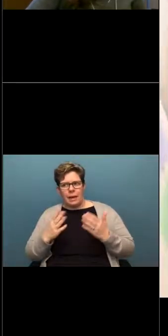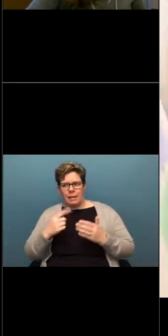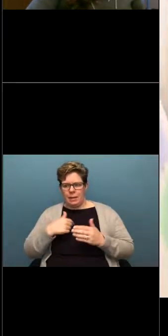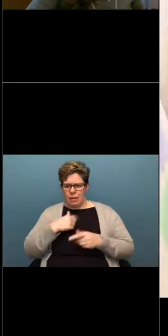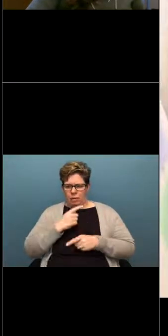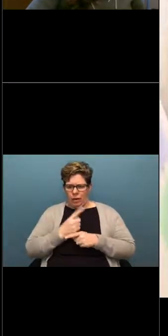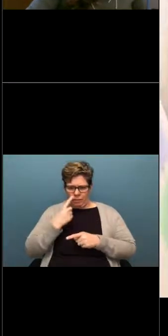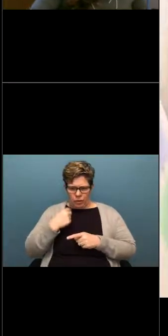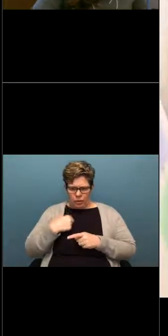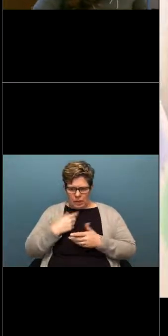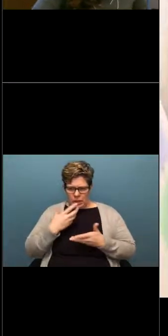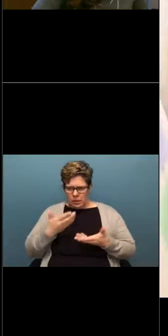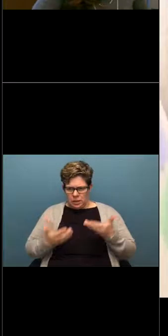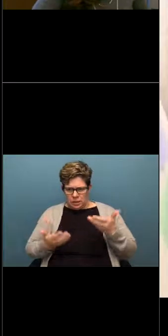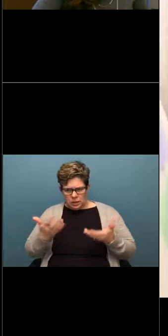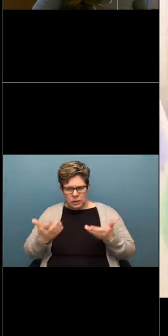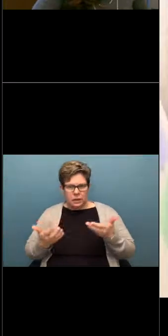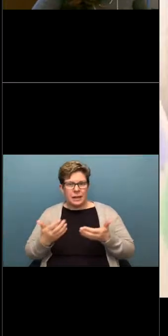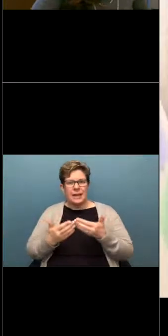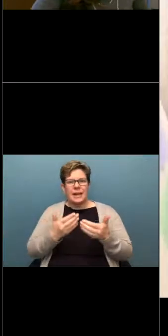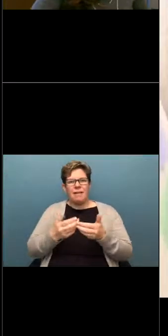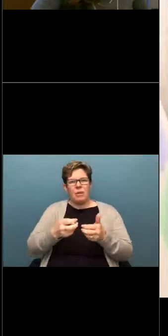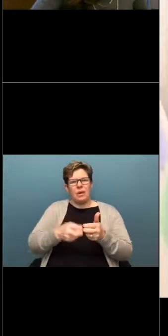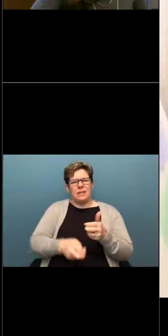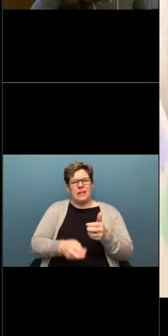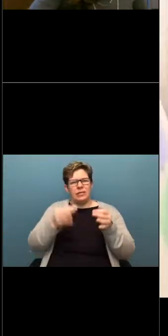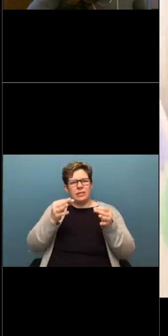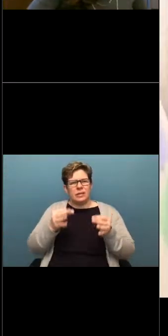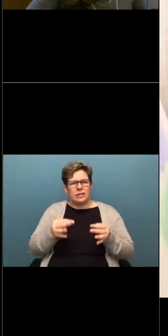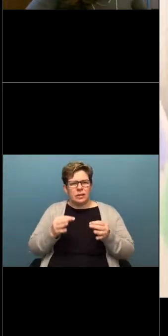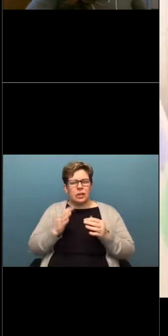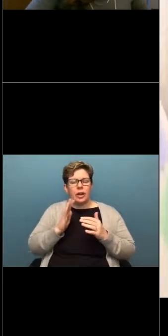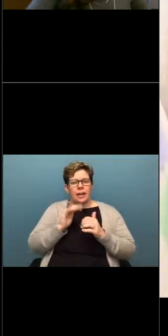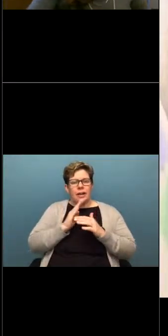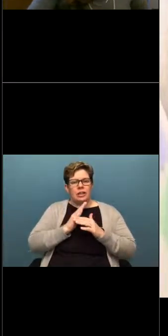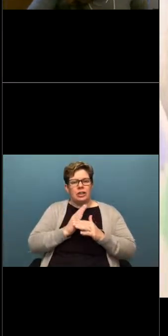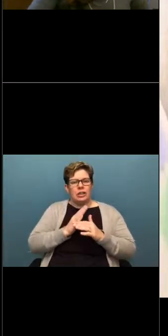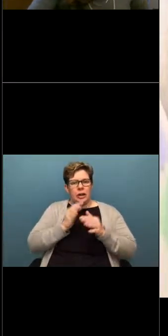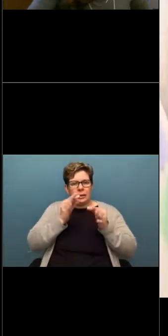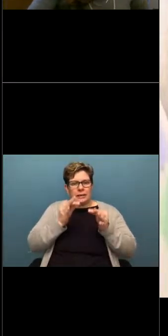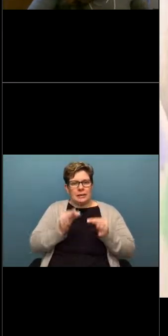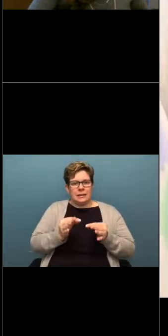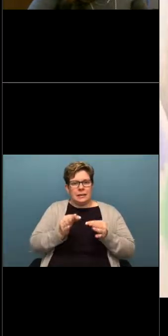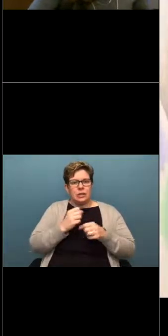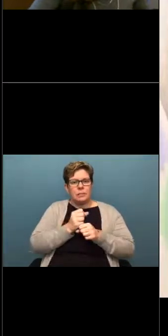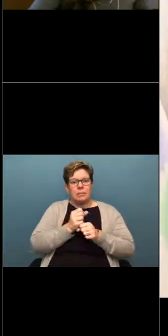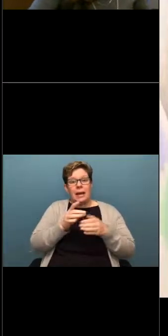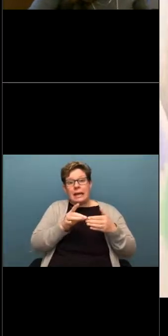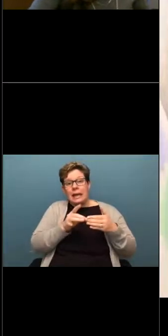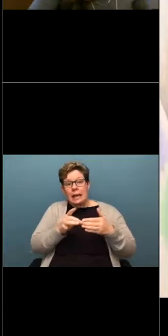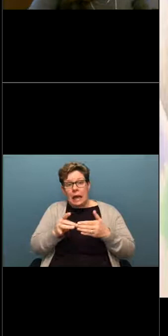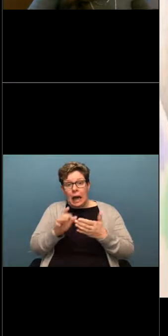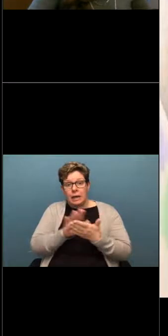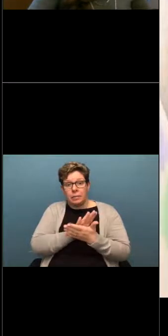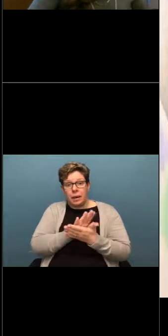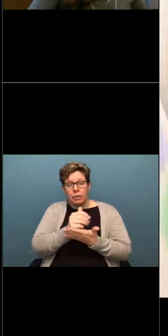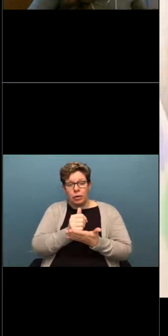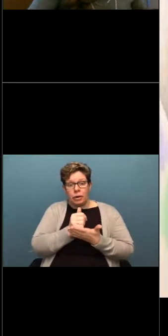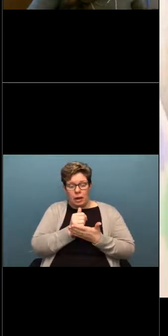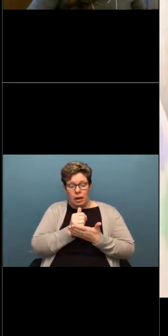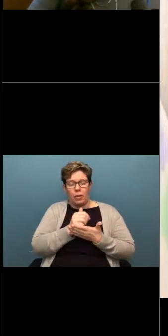you, even when there's some hard things surrounding it, shared decision-making guides can be really helpful. The Substance Abuse